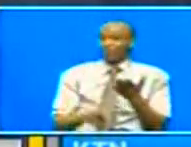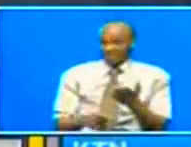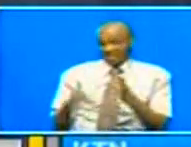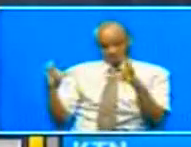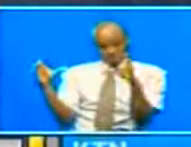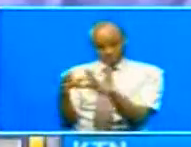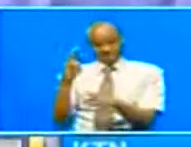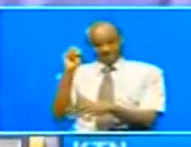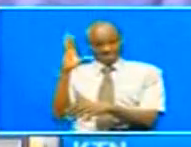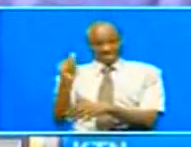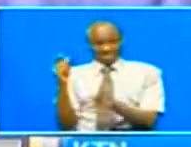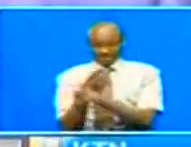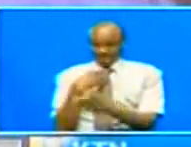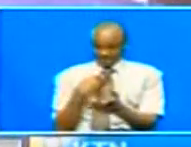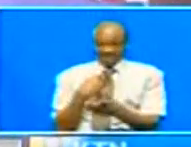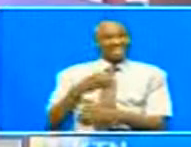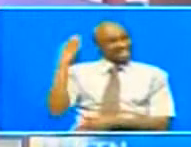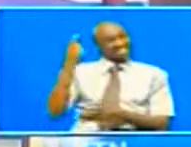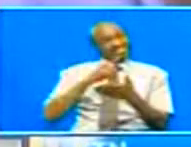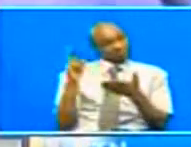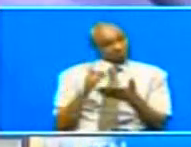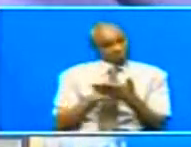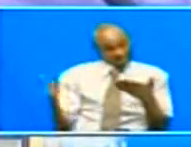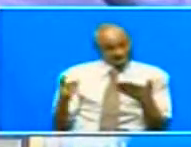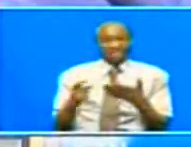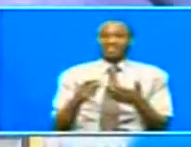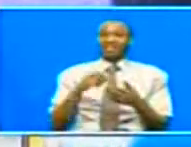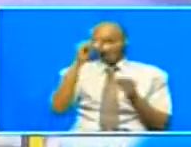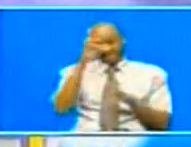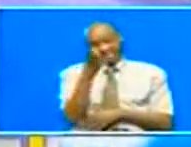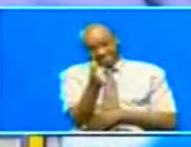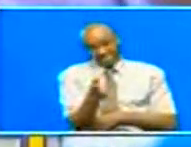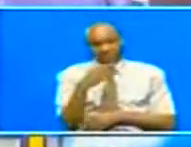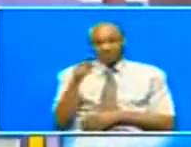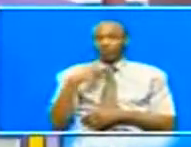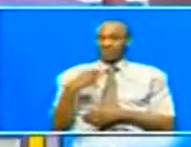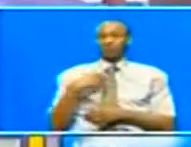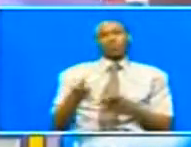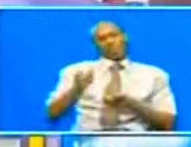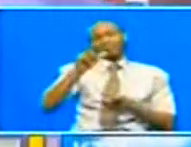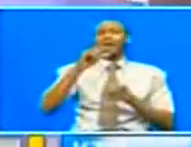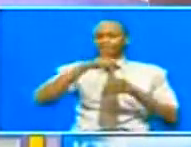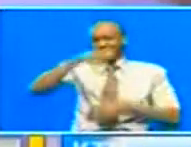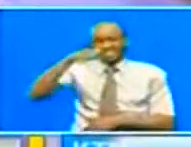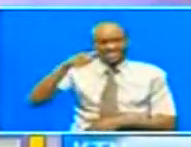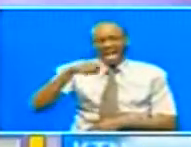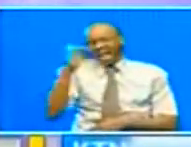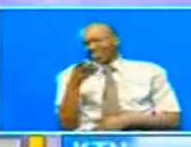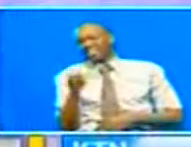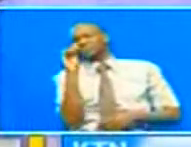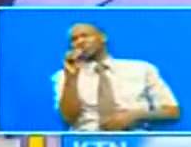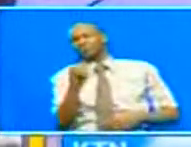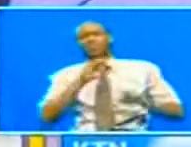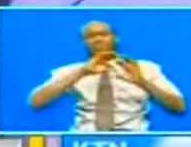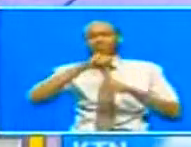section of MCAs. Last week, governors were in the Senate to defend the budget because some things which have been put there